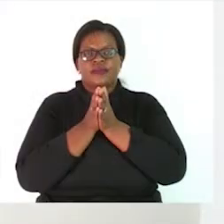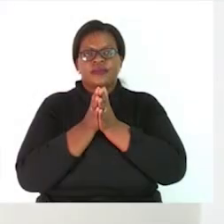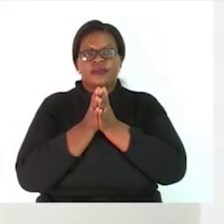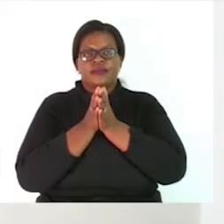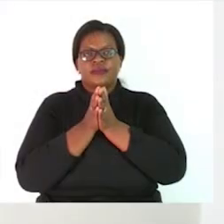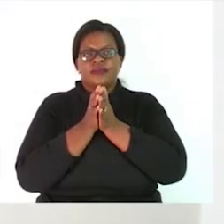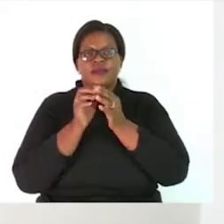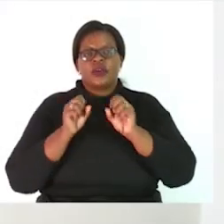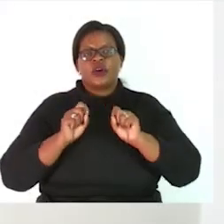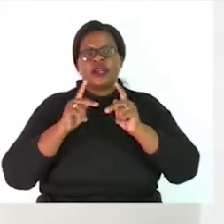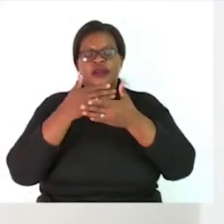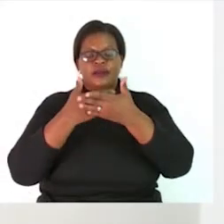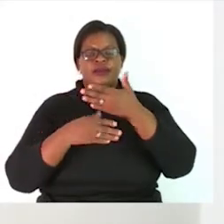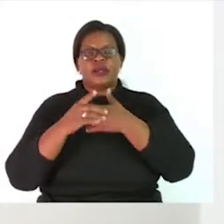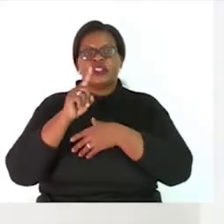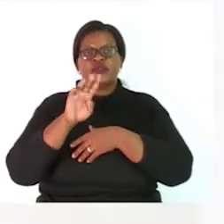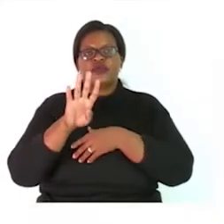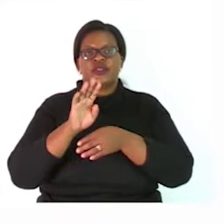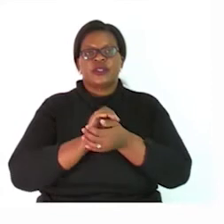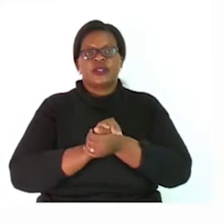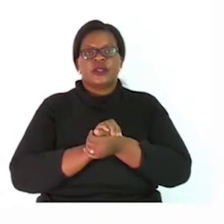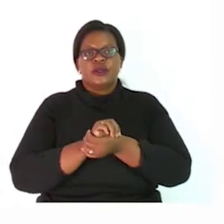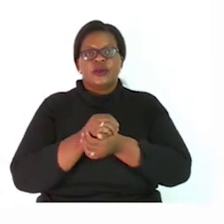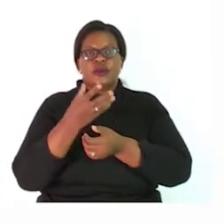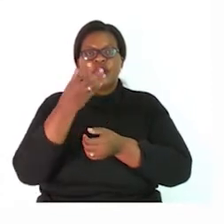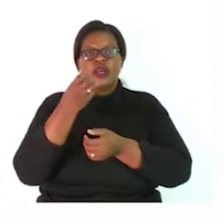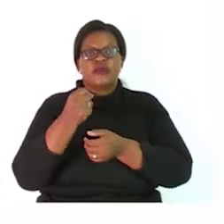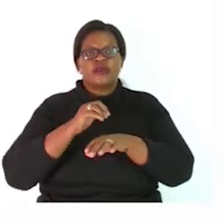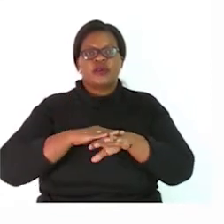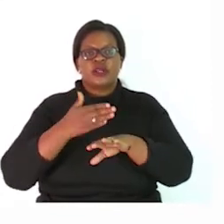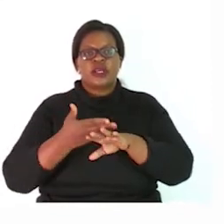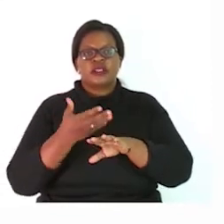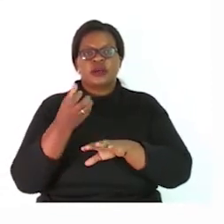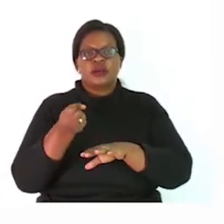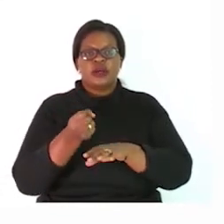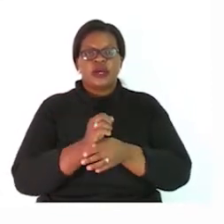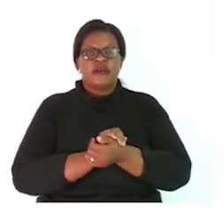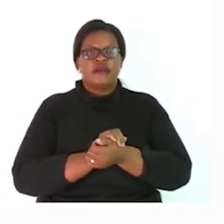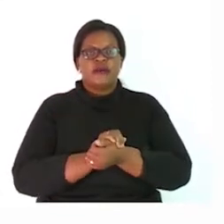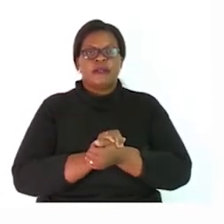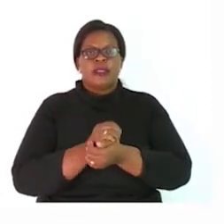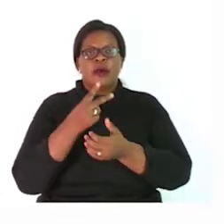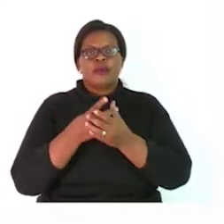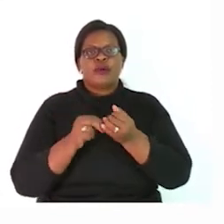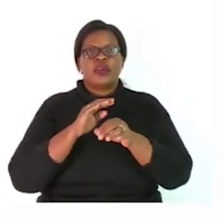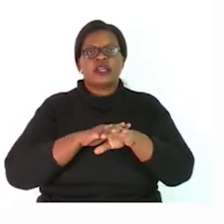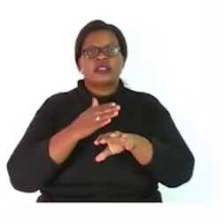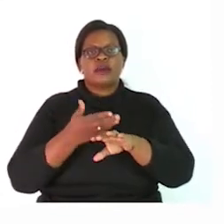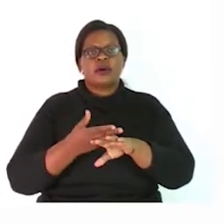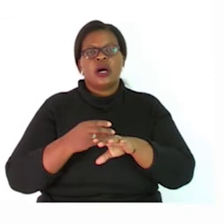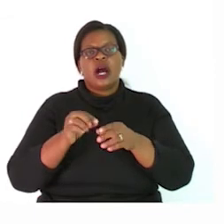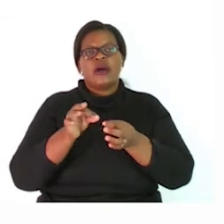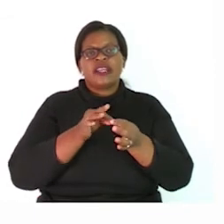On page 14, we will find some examples. Those examples I will explain on the